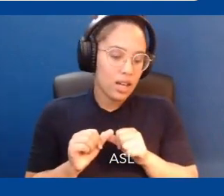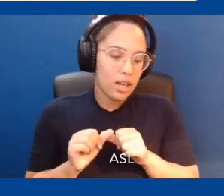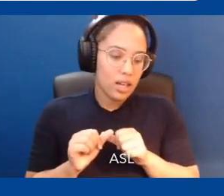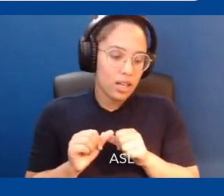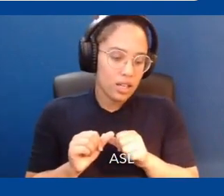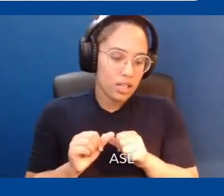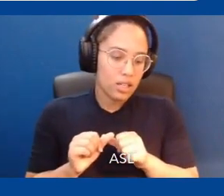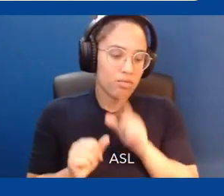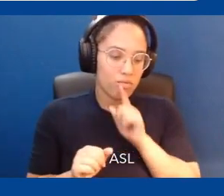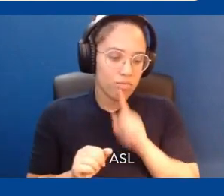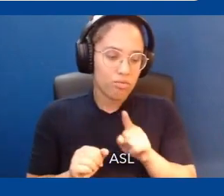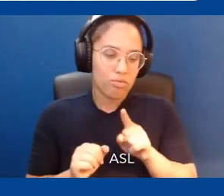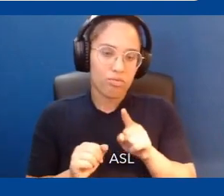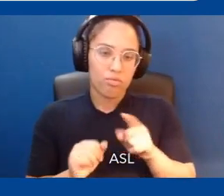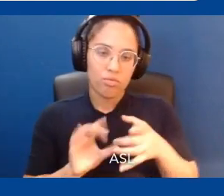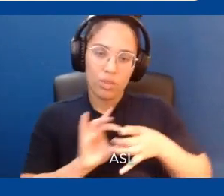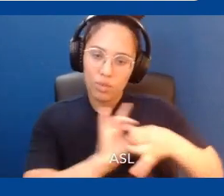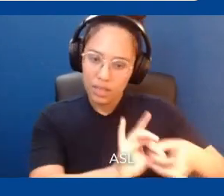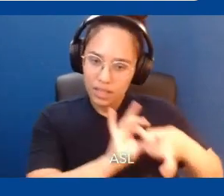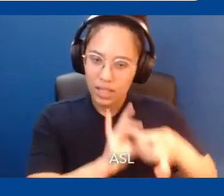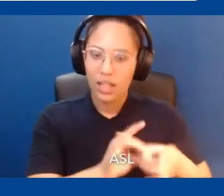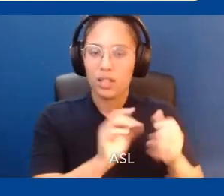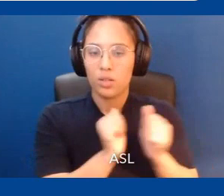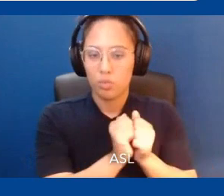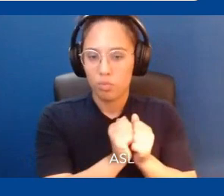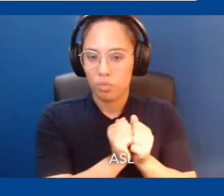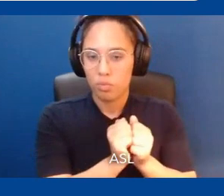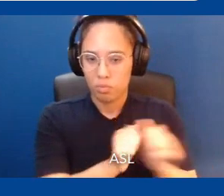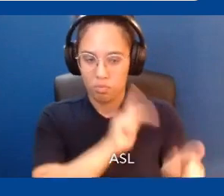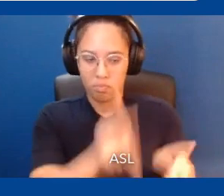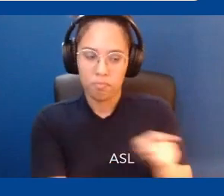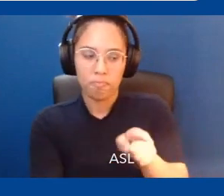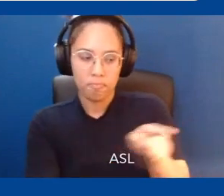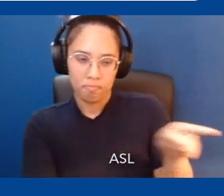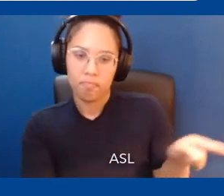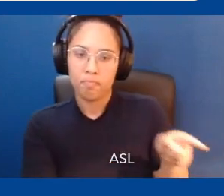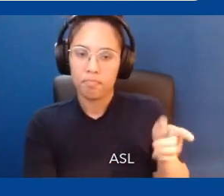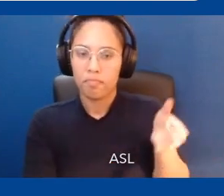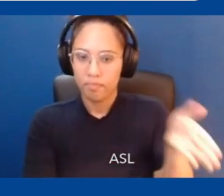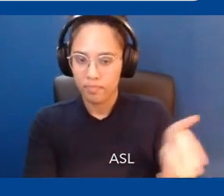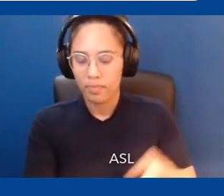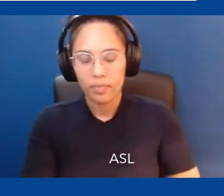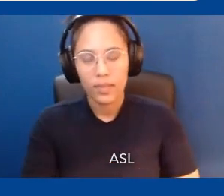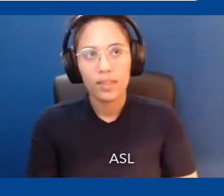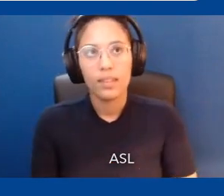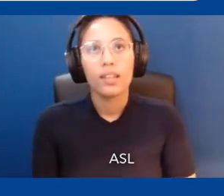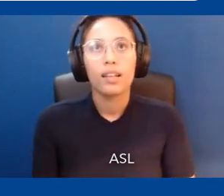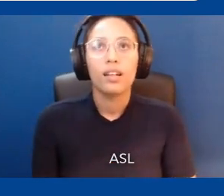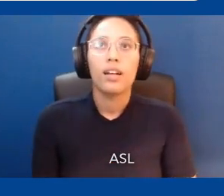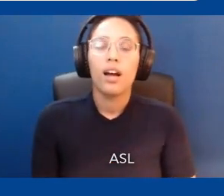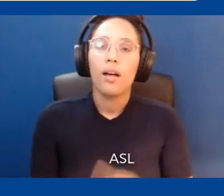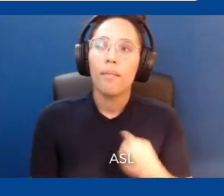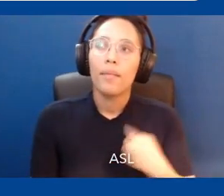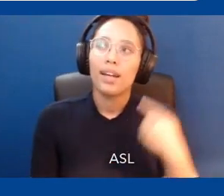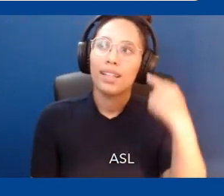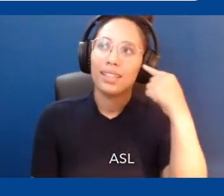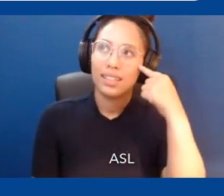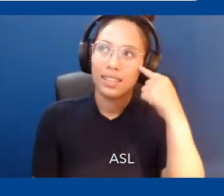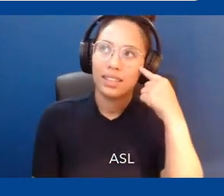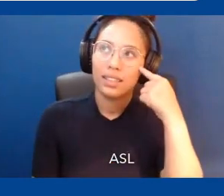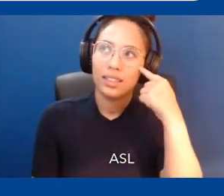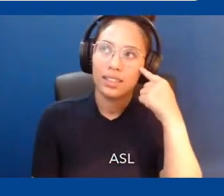establishing this relationship with them. But I think it's different from like the institutional